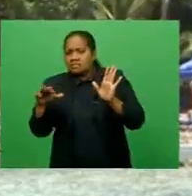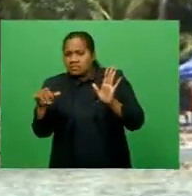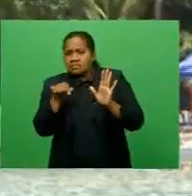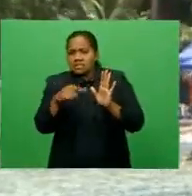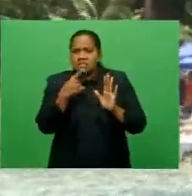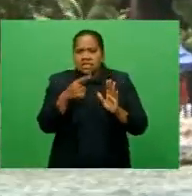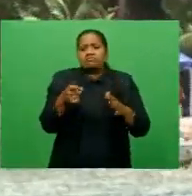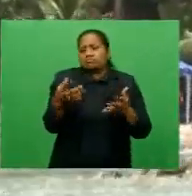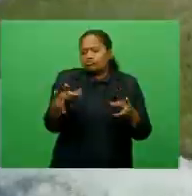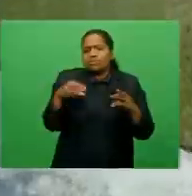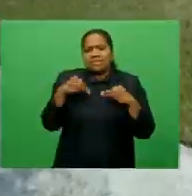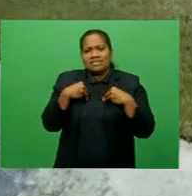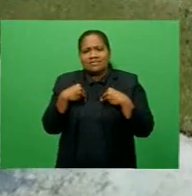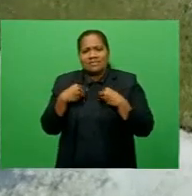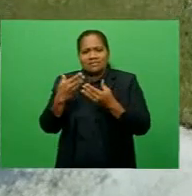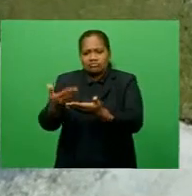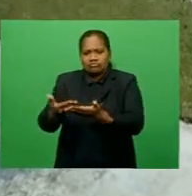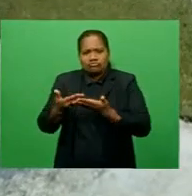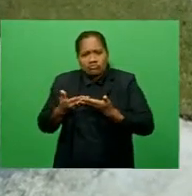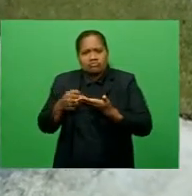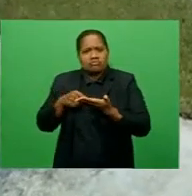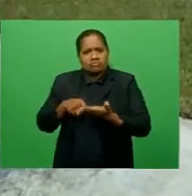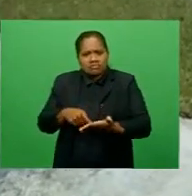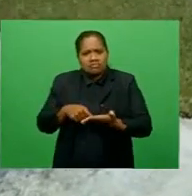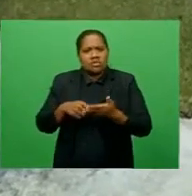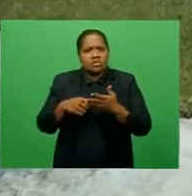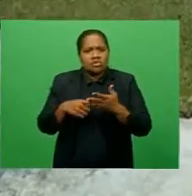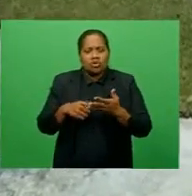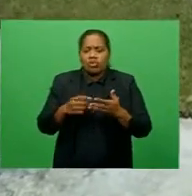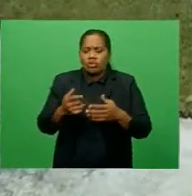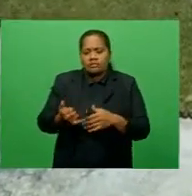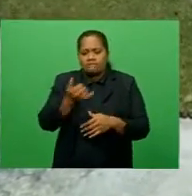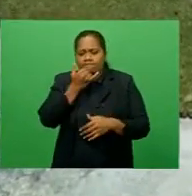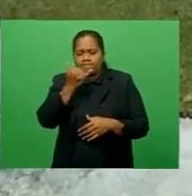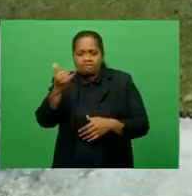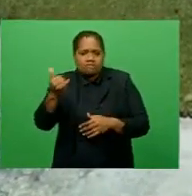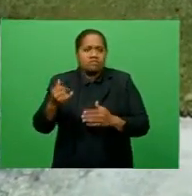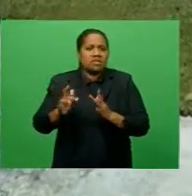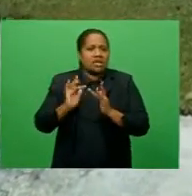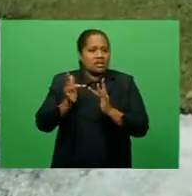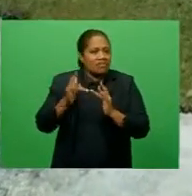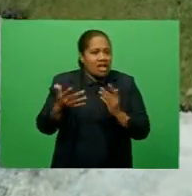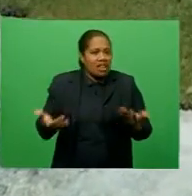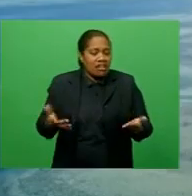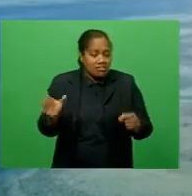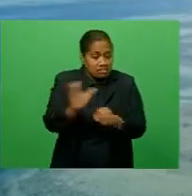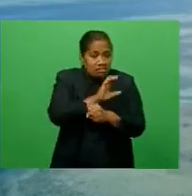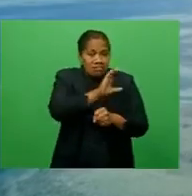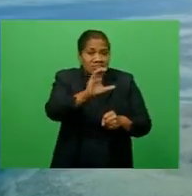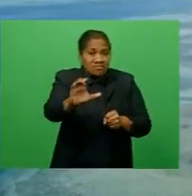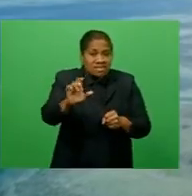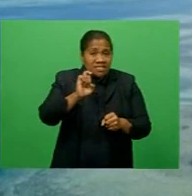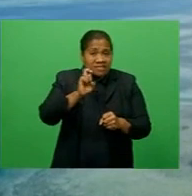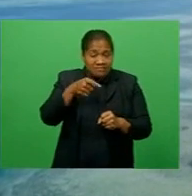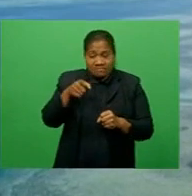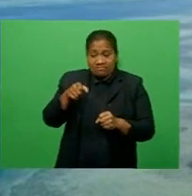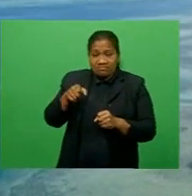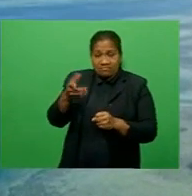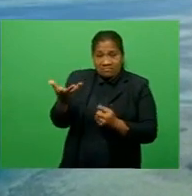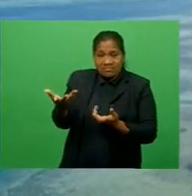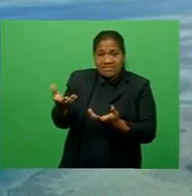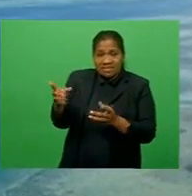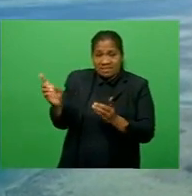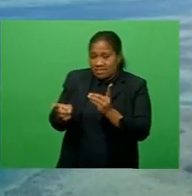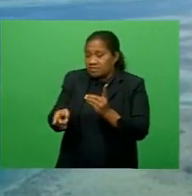the prohibition notice and had responded via phone call and email. If the company is convicted, it will face fines up to